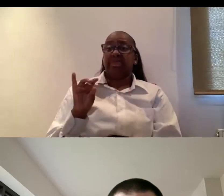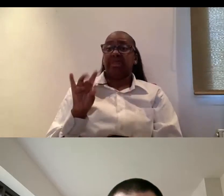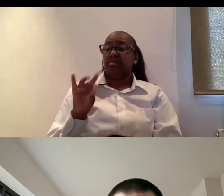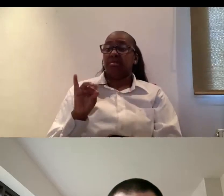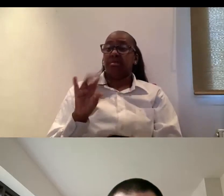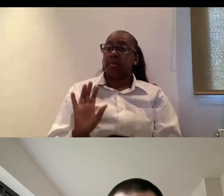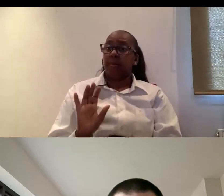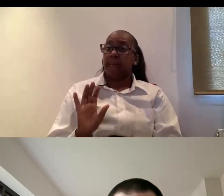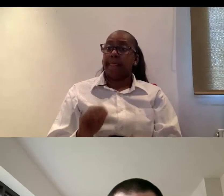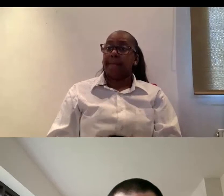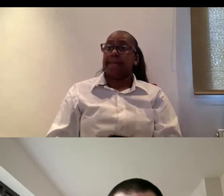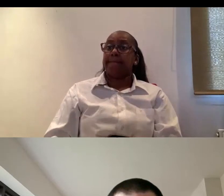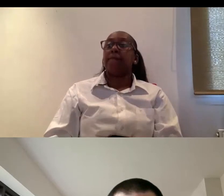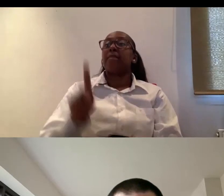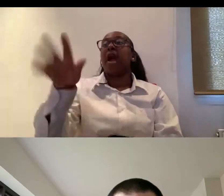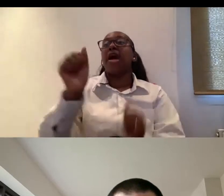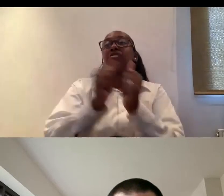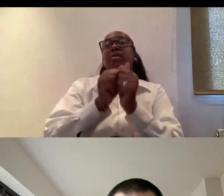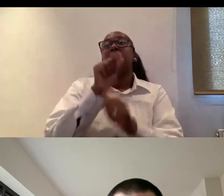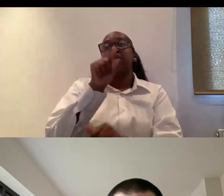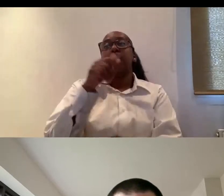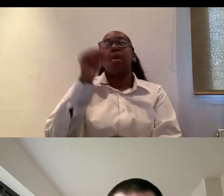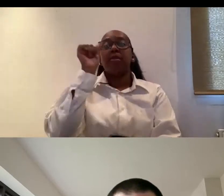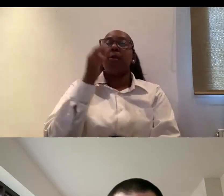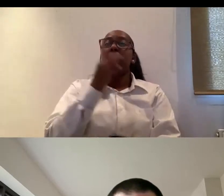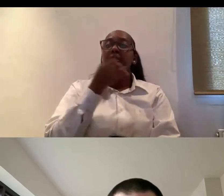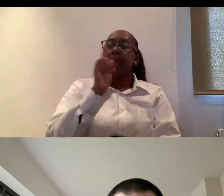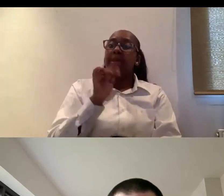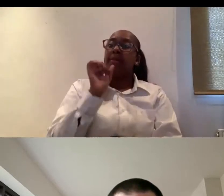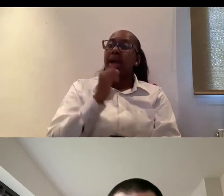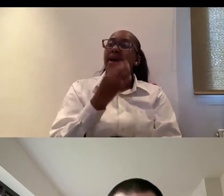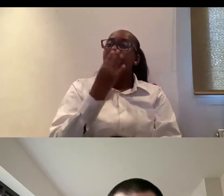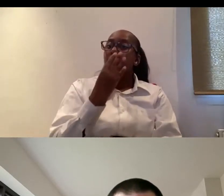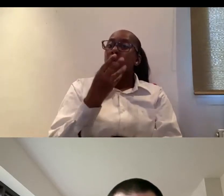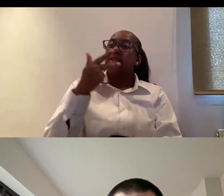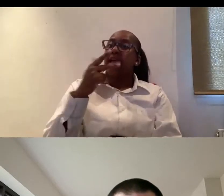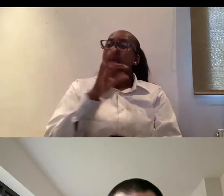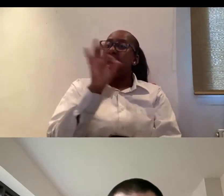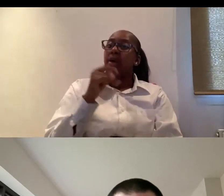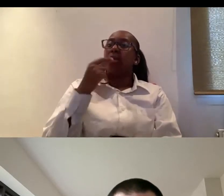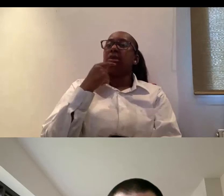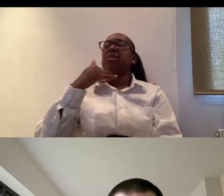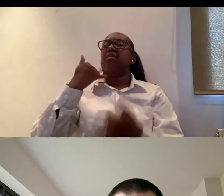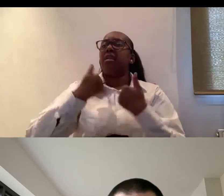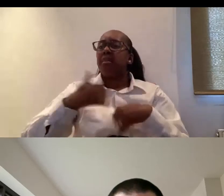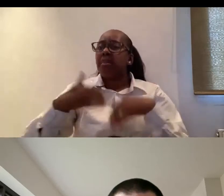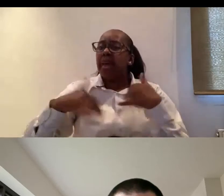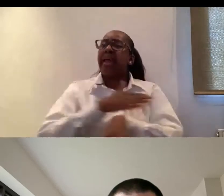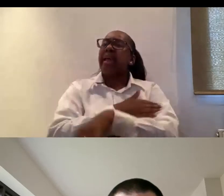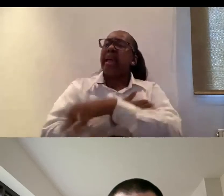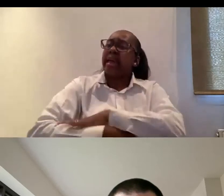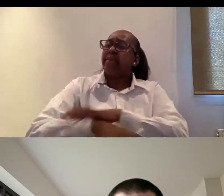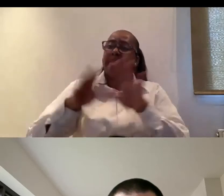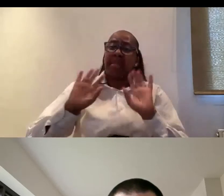itself. I agree. I know a few people that have had 48 hours of just feeling a bit dreary, a few aches and pains and things,